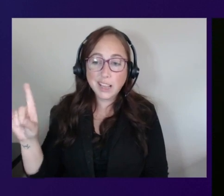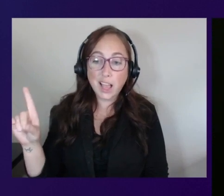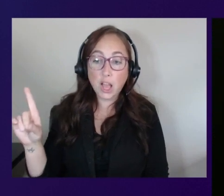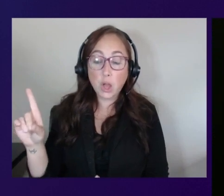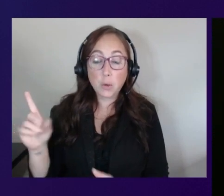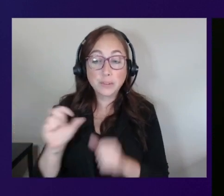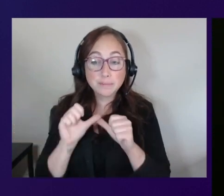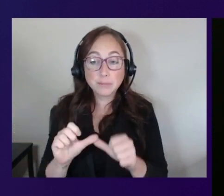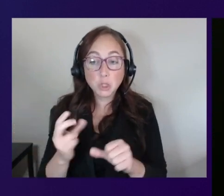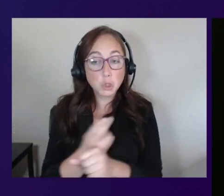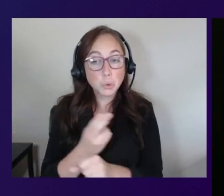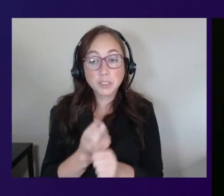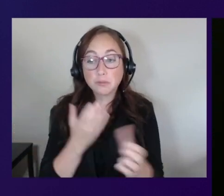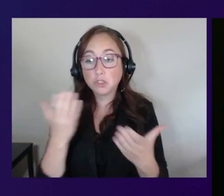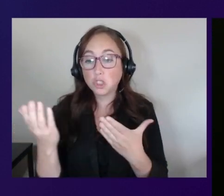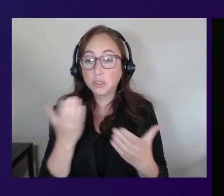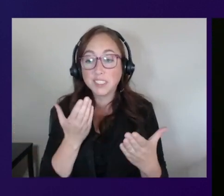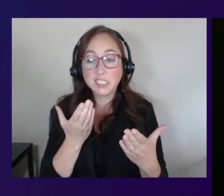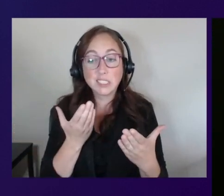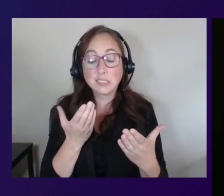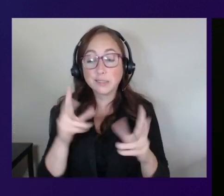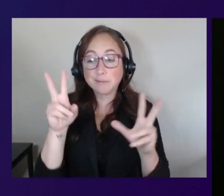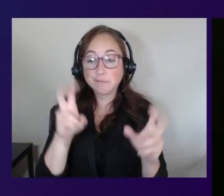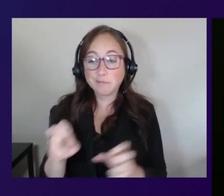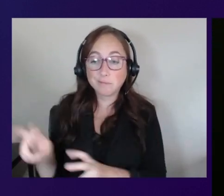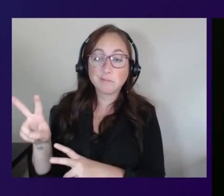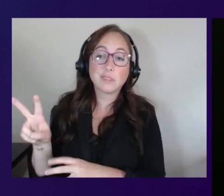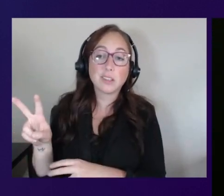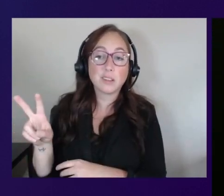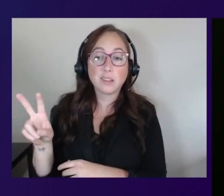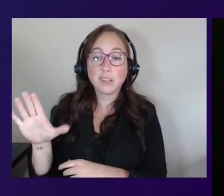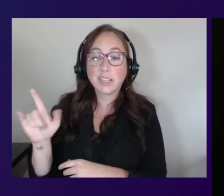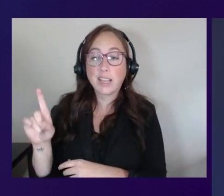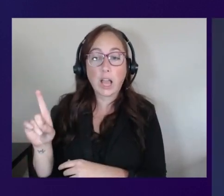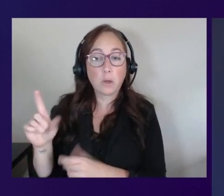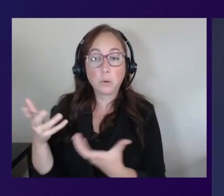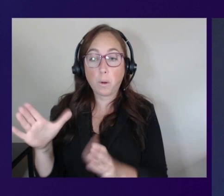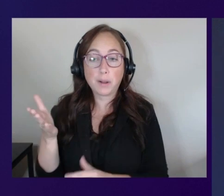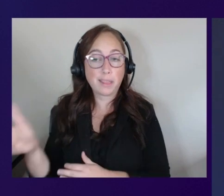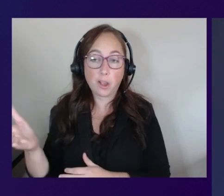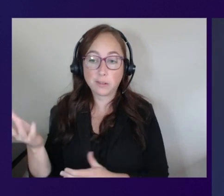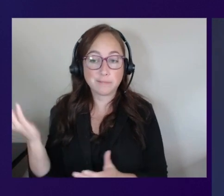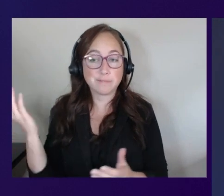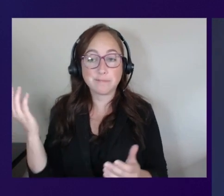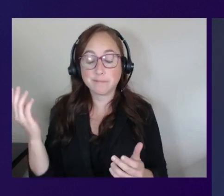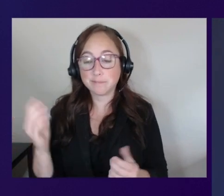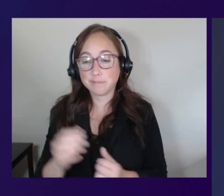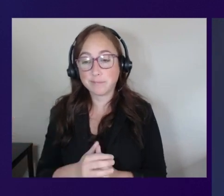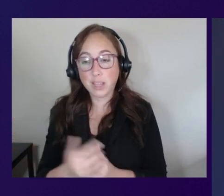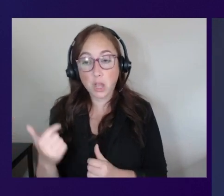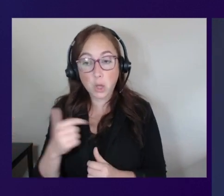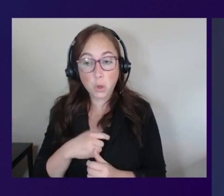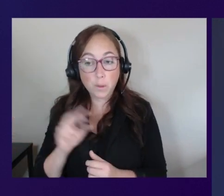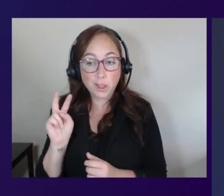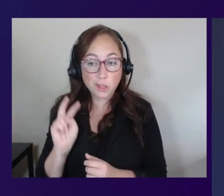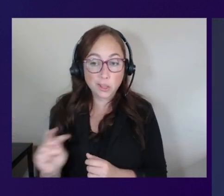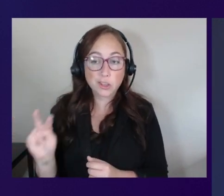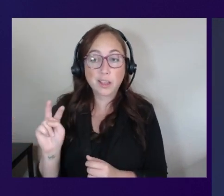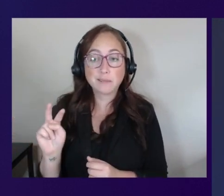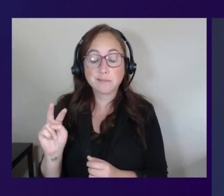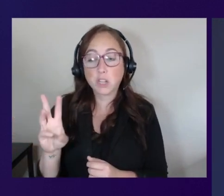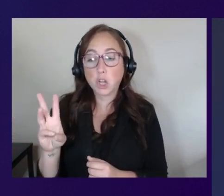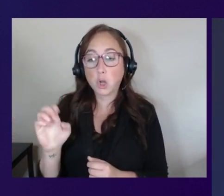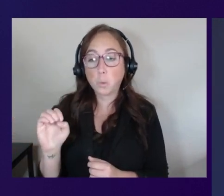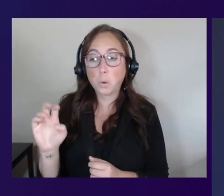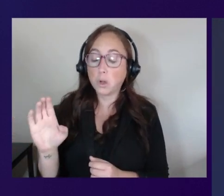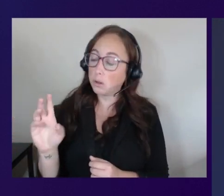existing services, move to the core. You're already in cloud, right? Yes. And then we look at Workspaces